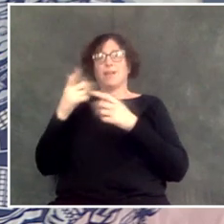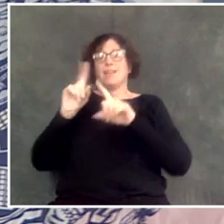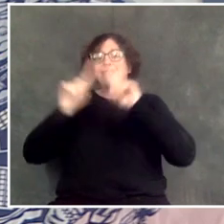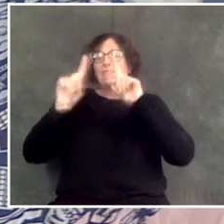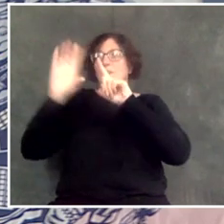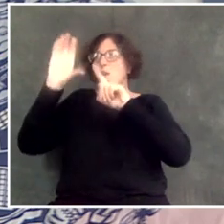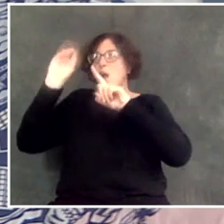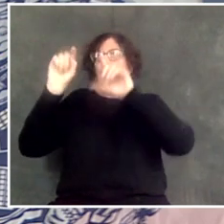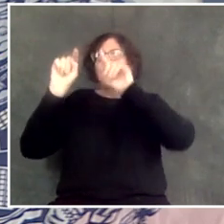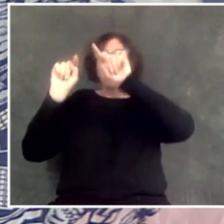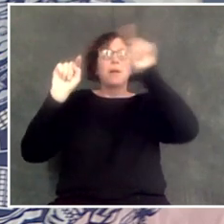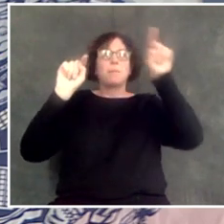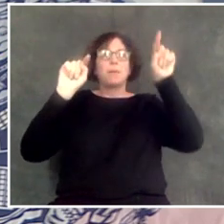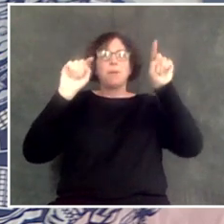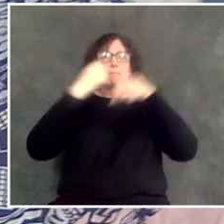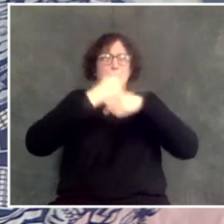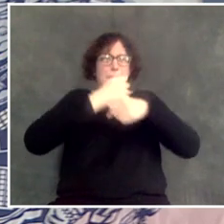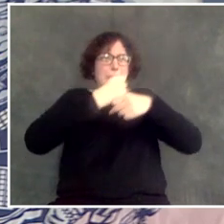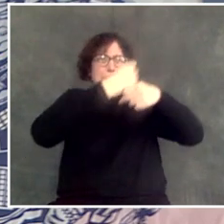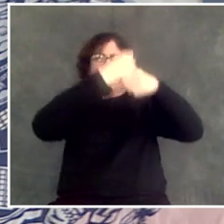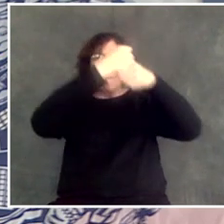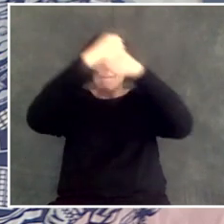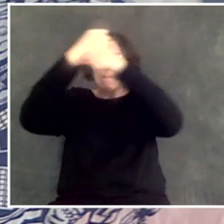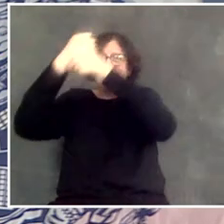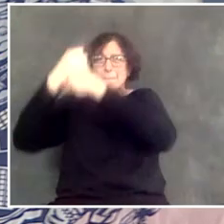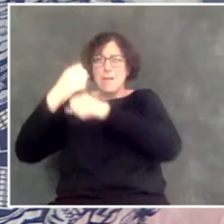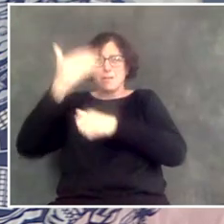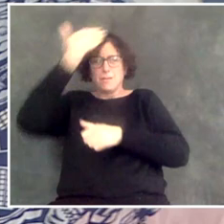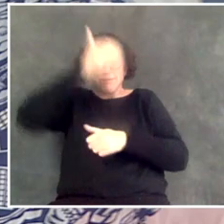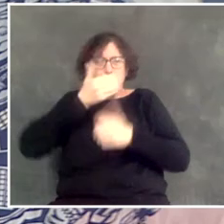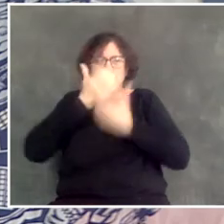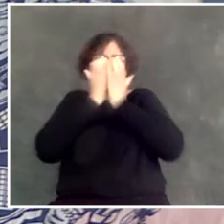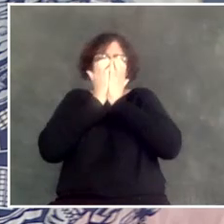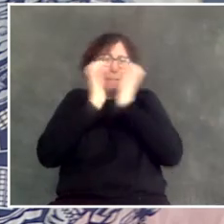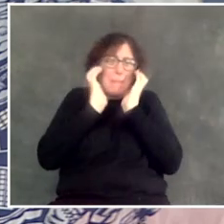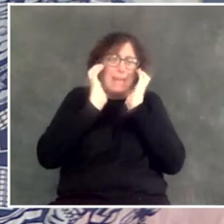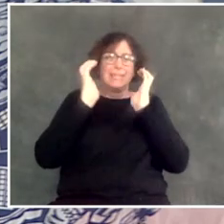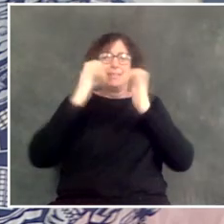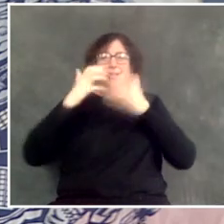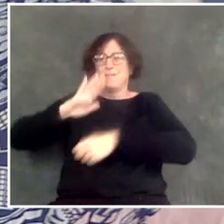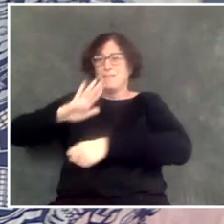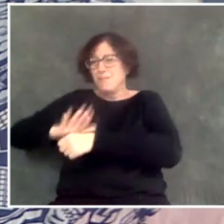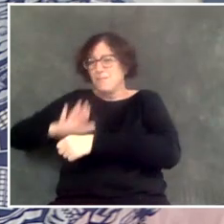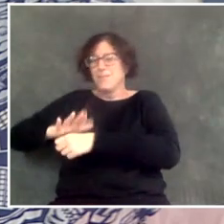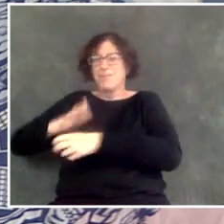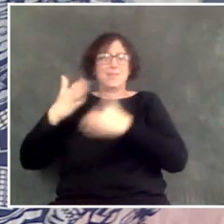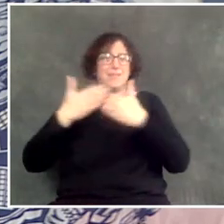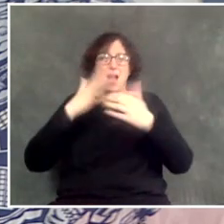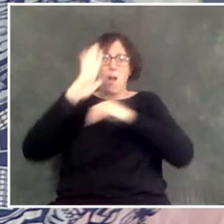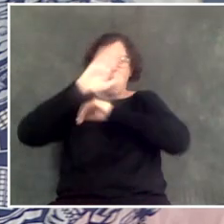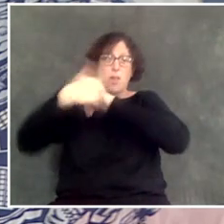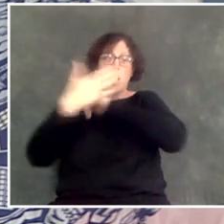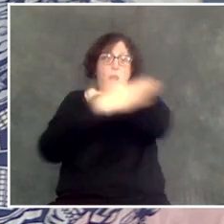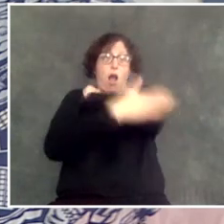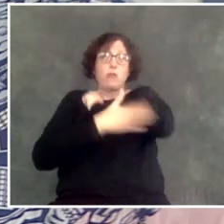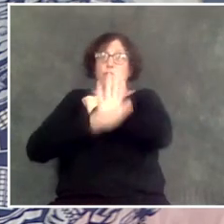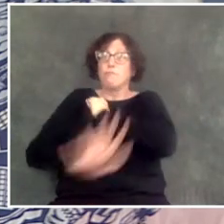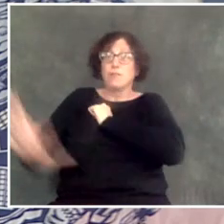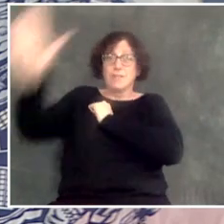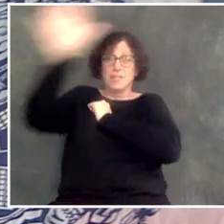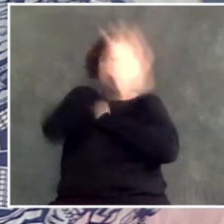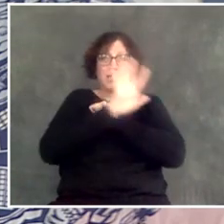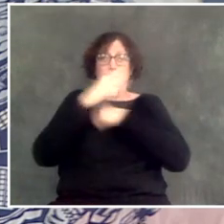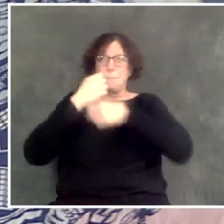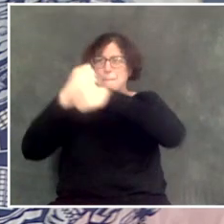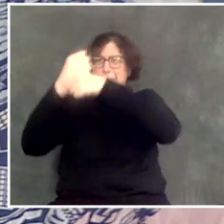Brooklyn. All sorts of production is happening all over the country trying to help us in other areas. You know, we've gone all over the country, all over the